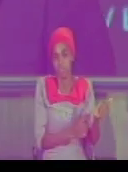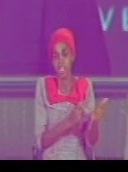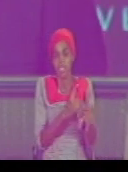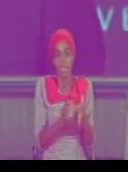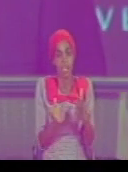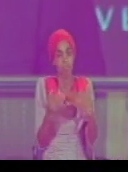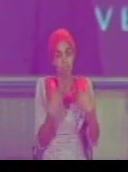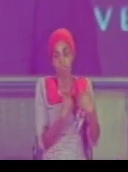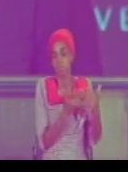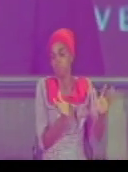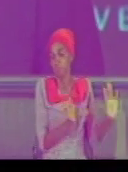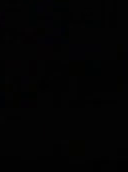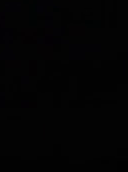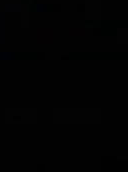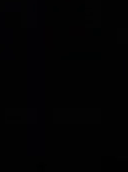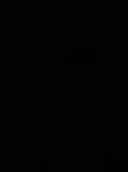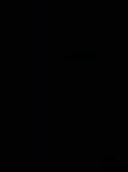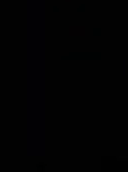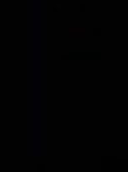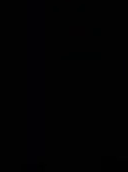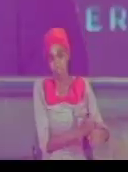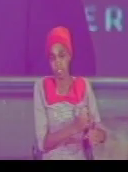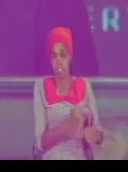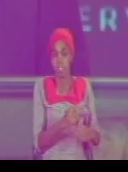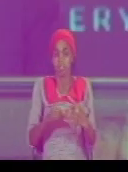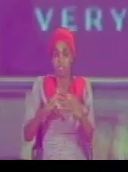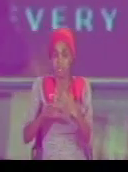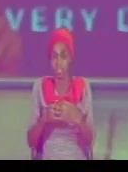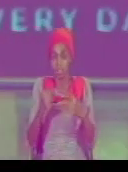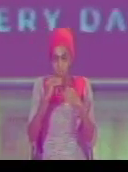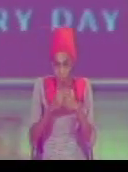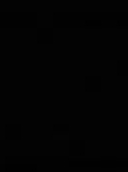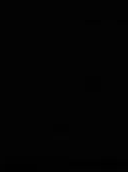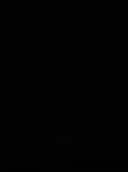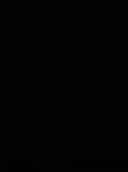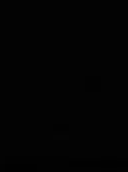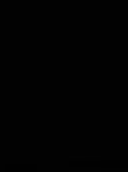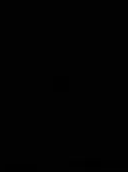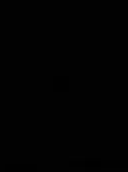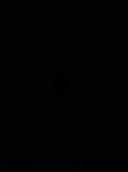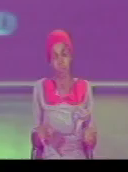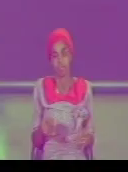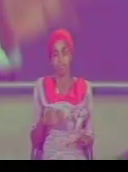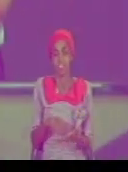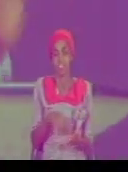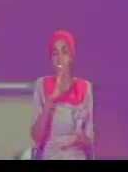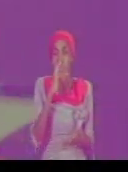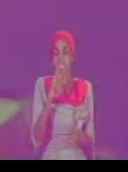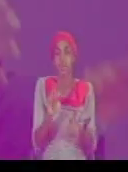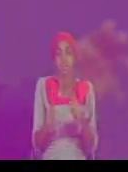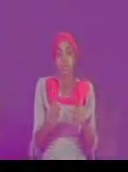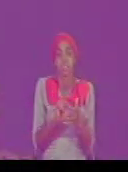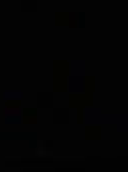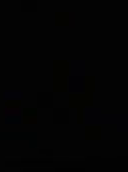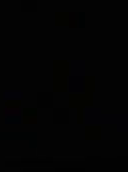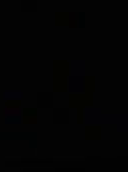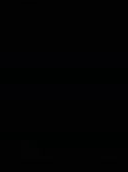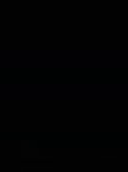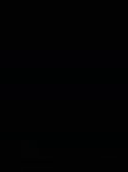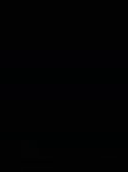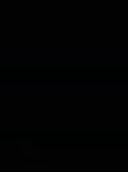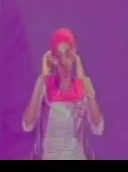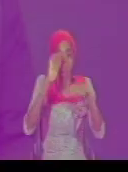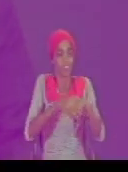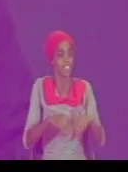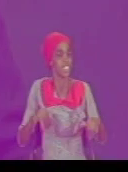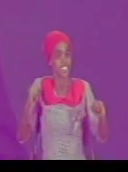and they've gone for idol worship. The people who are concentrating on dancing and dancing